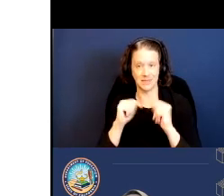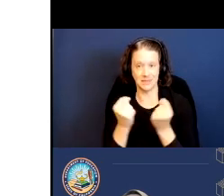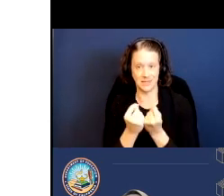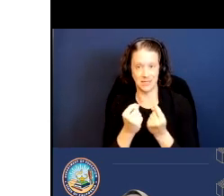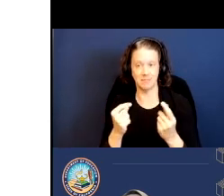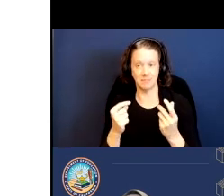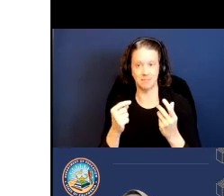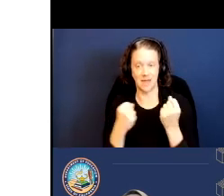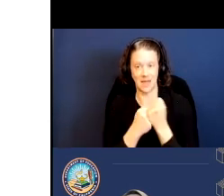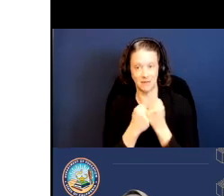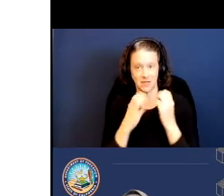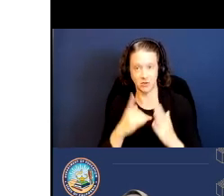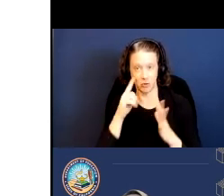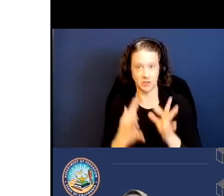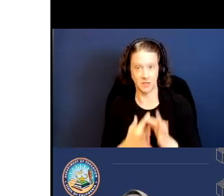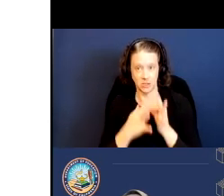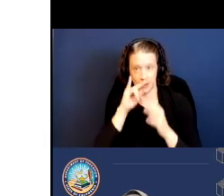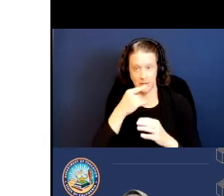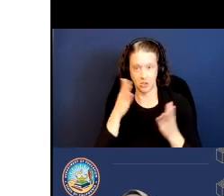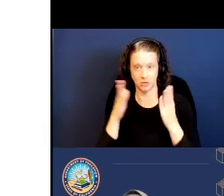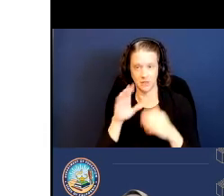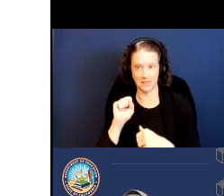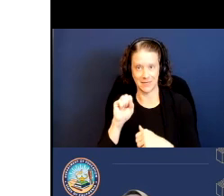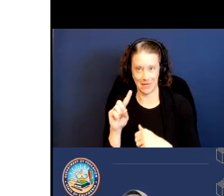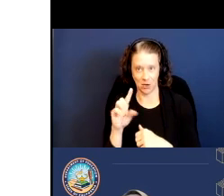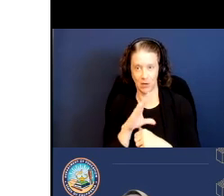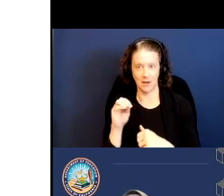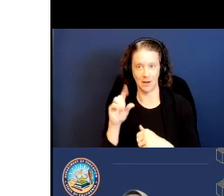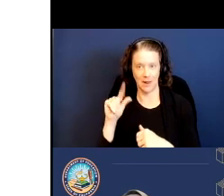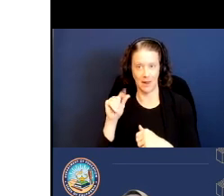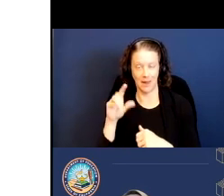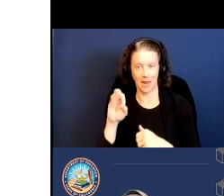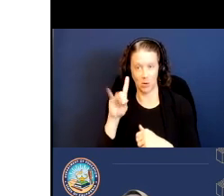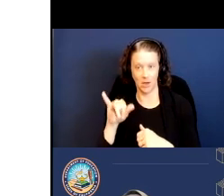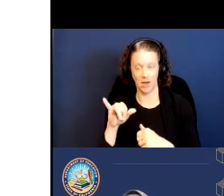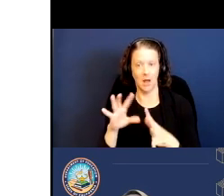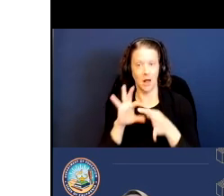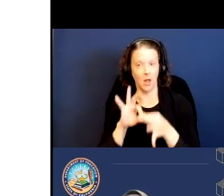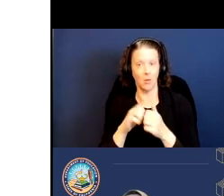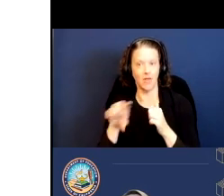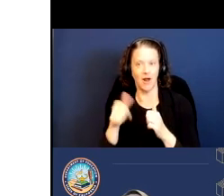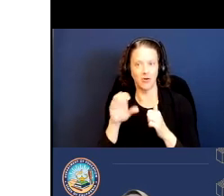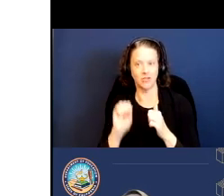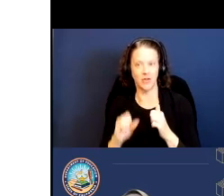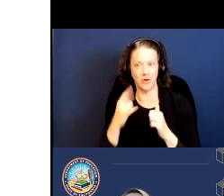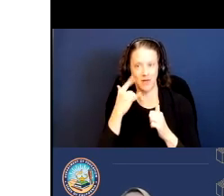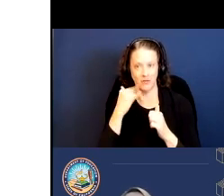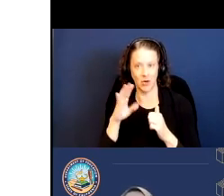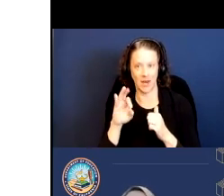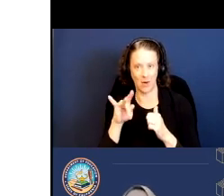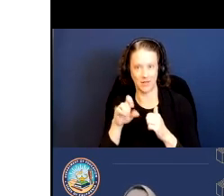Special Kids serves San Diego and Los Angeles counties, along with other Southern California